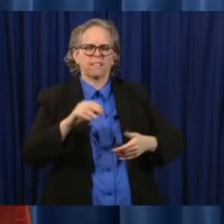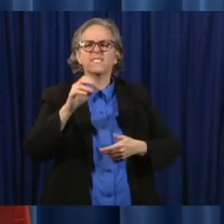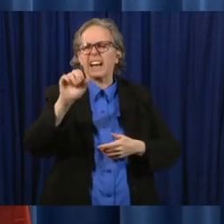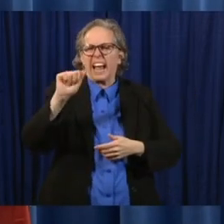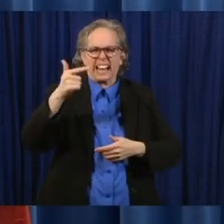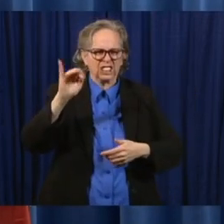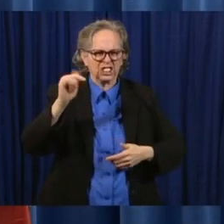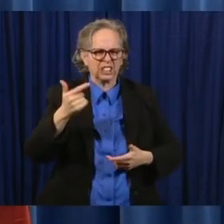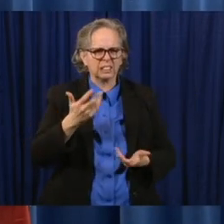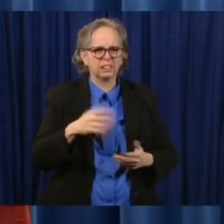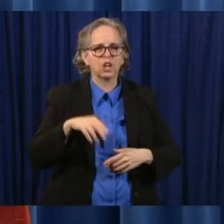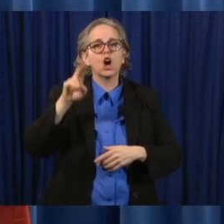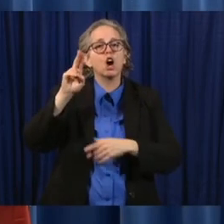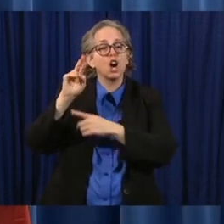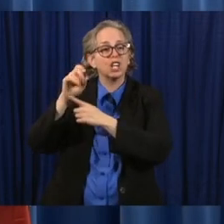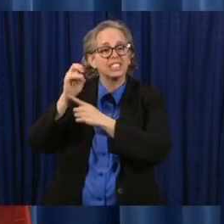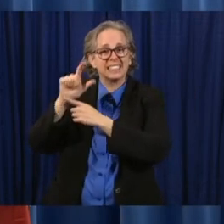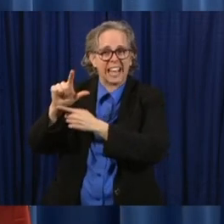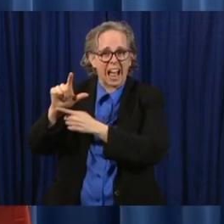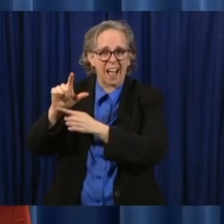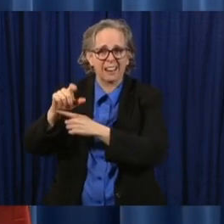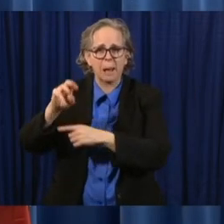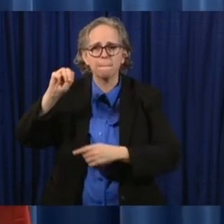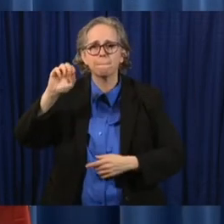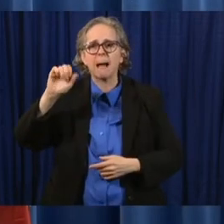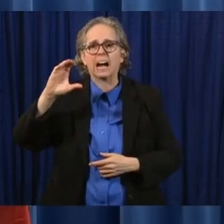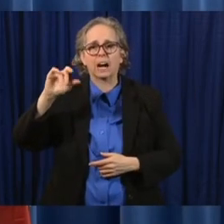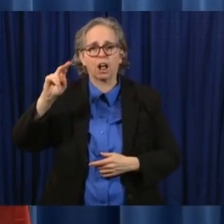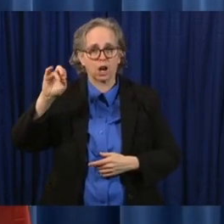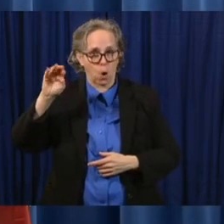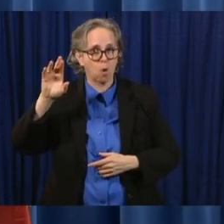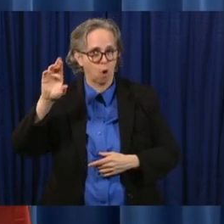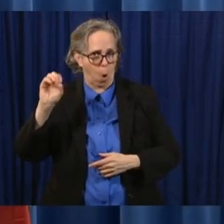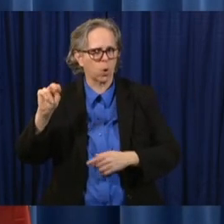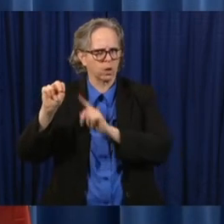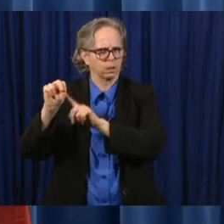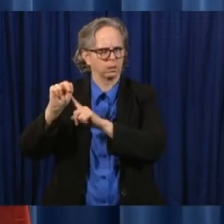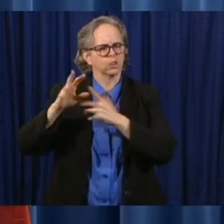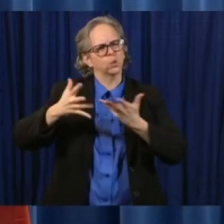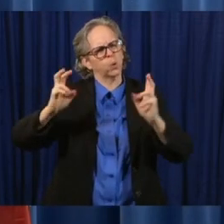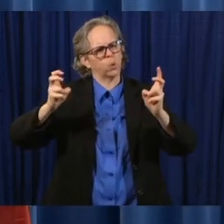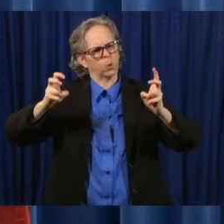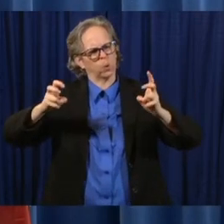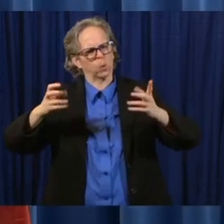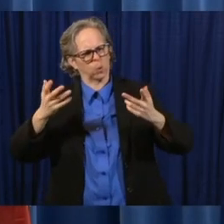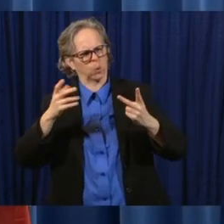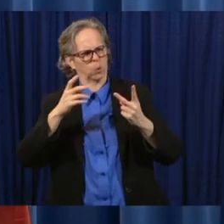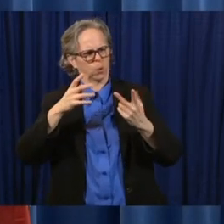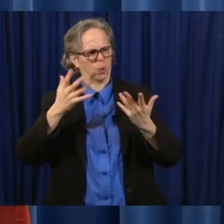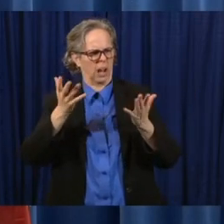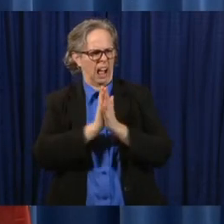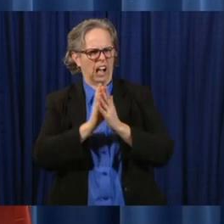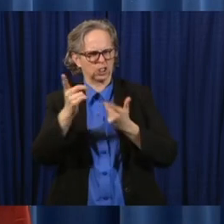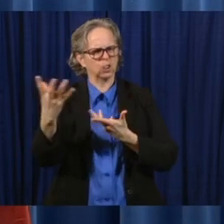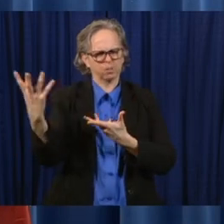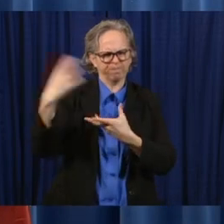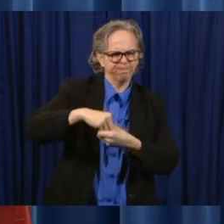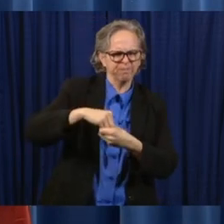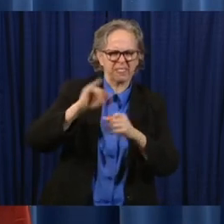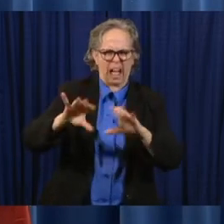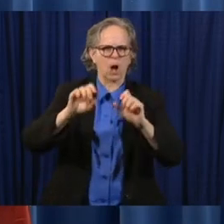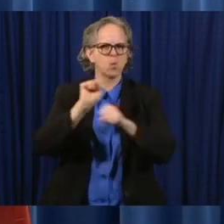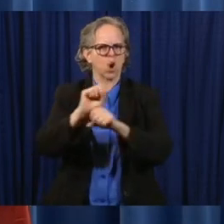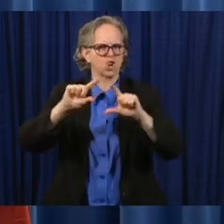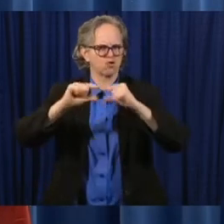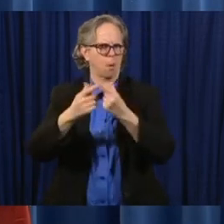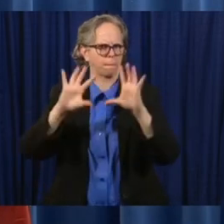Nelson. They both from my office, but I've asked Director of Aging, Ursel, to be